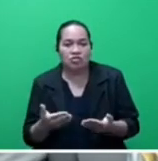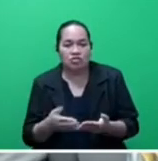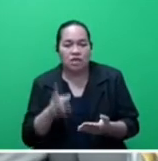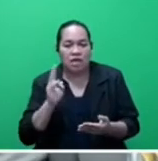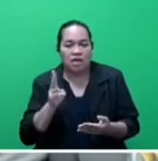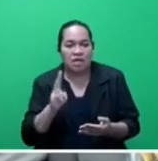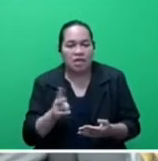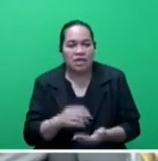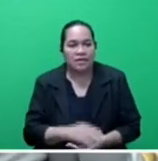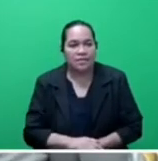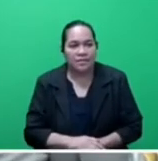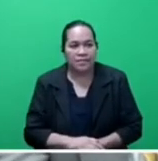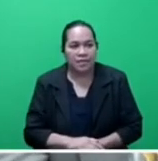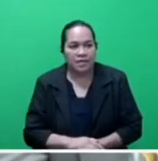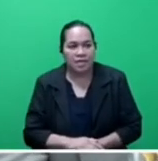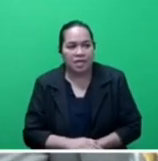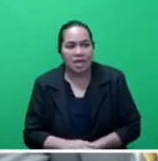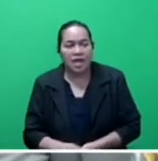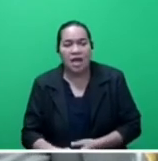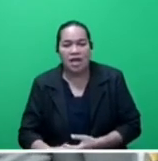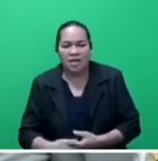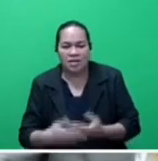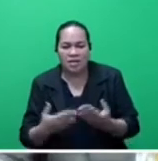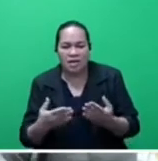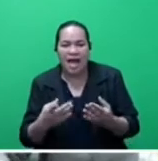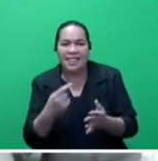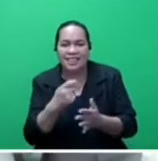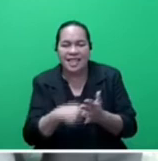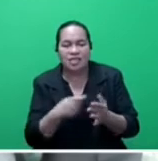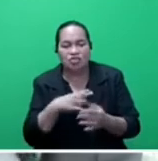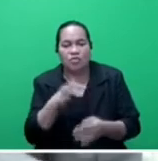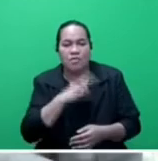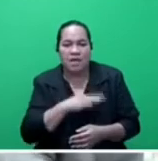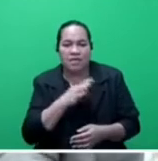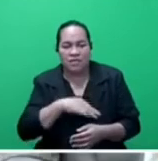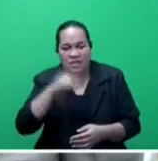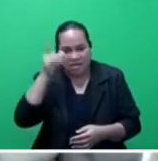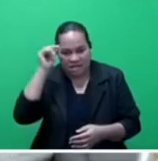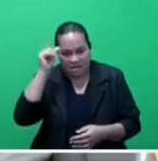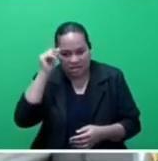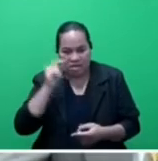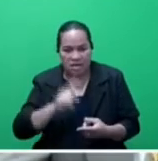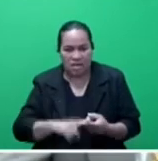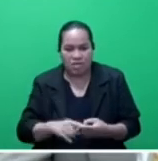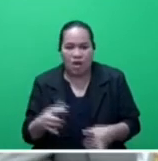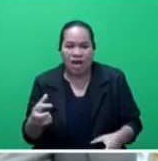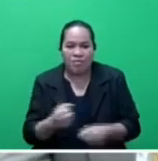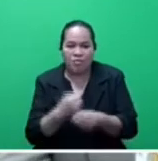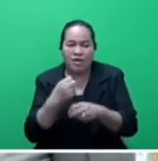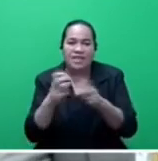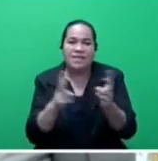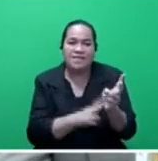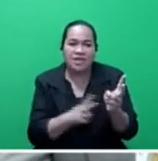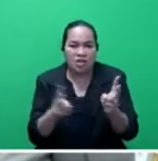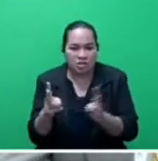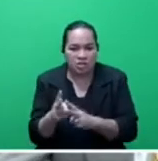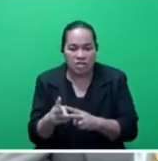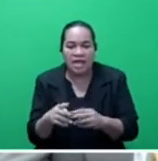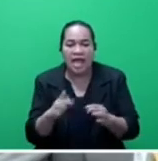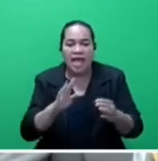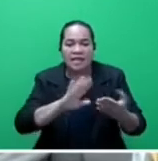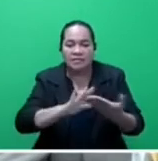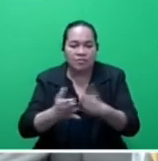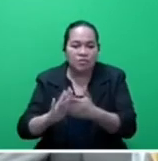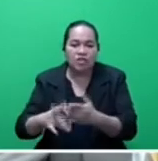SODELPA will introduce a new tax regime to benefit the Itoke, to include upgrading the villages and settlement in the urban